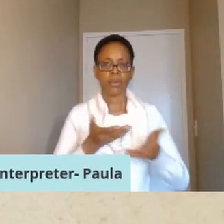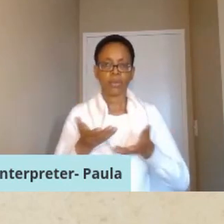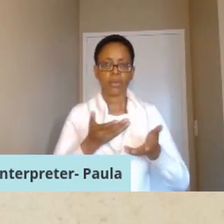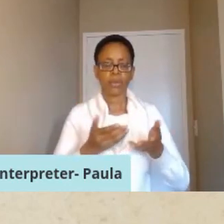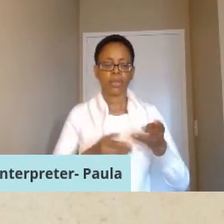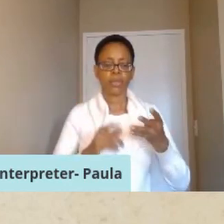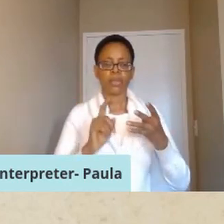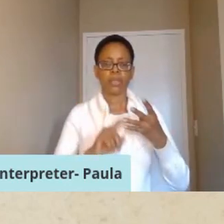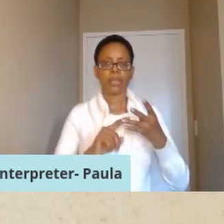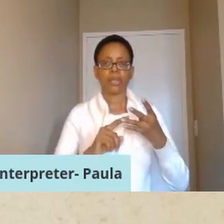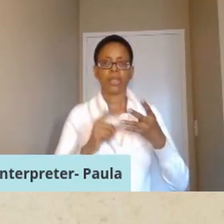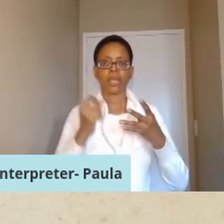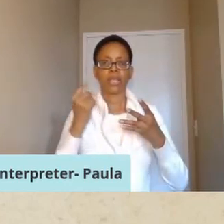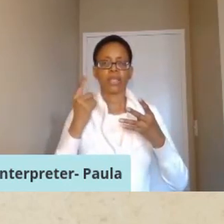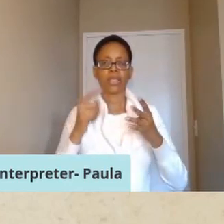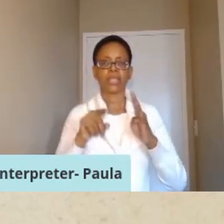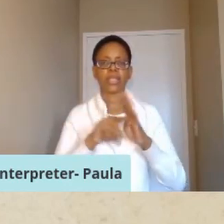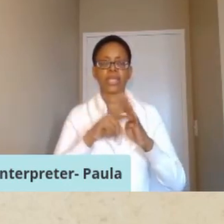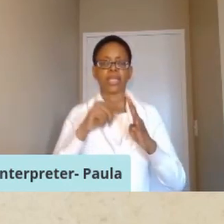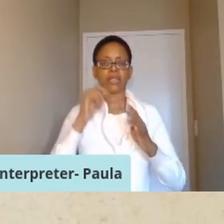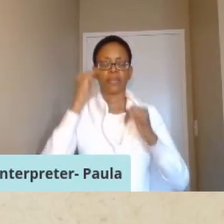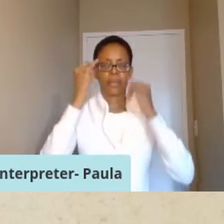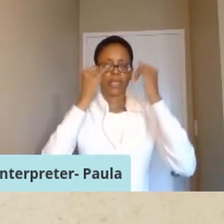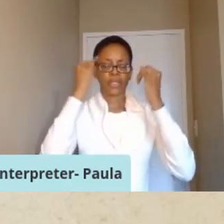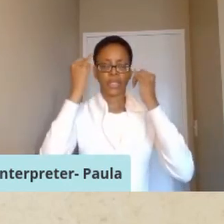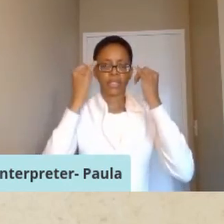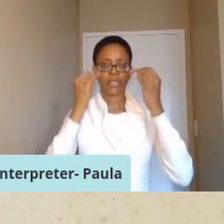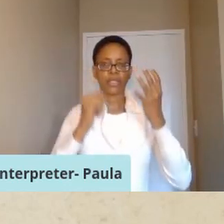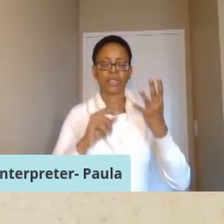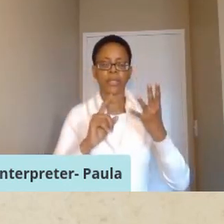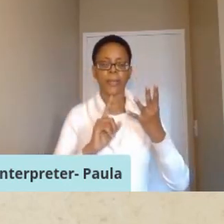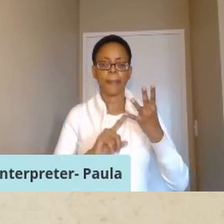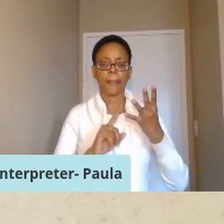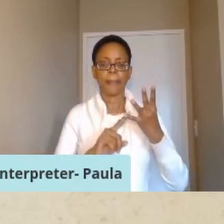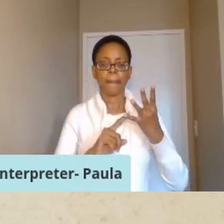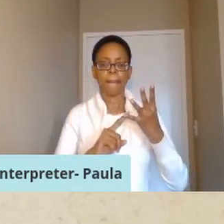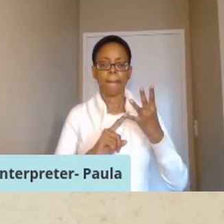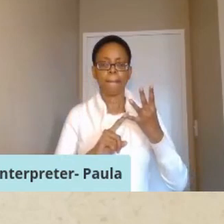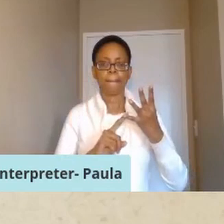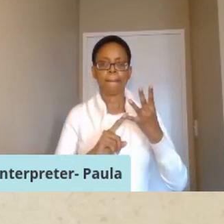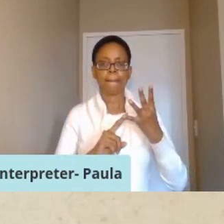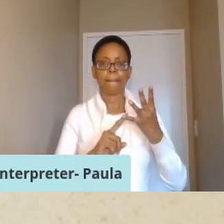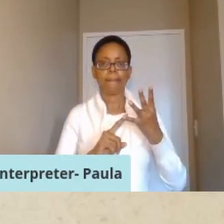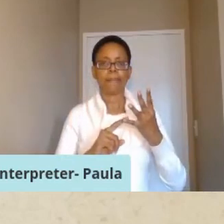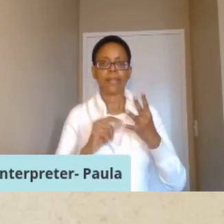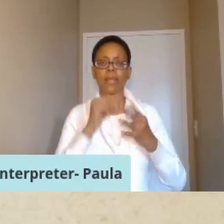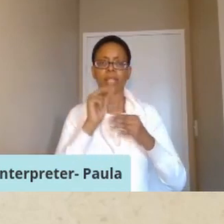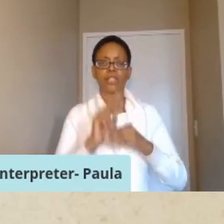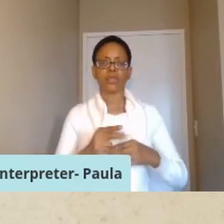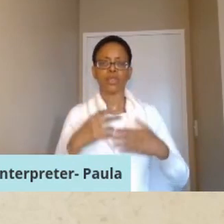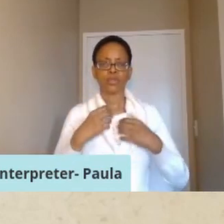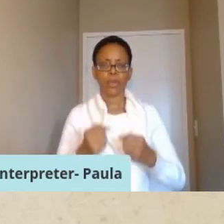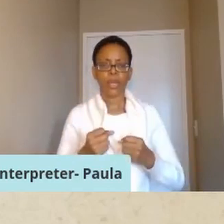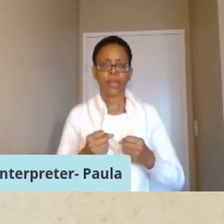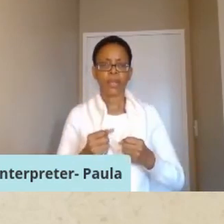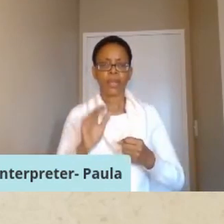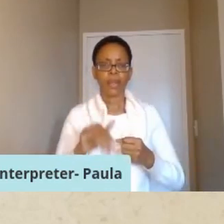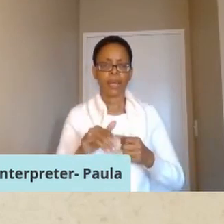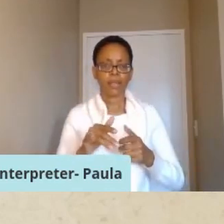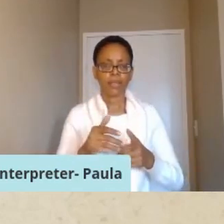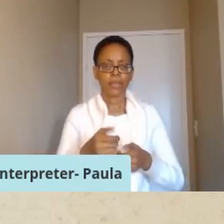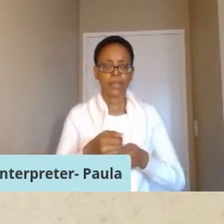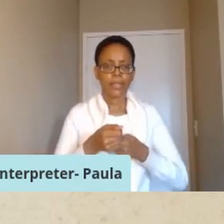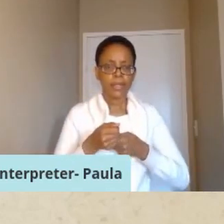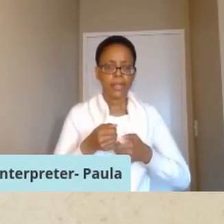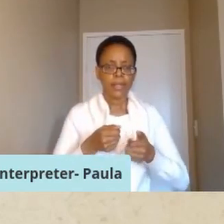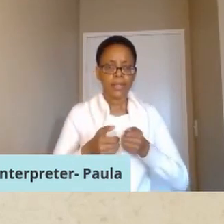imagination, wahm, in depth. And the fourth, discover unused strength for therapy. So the